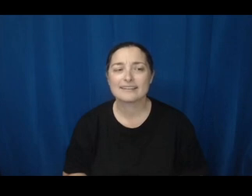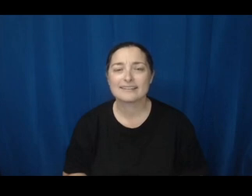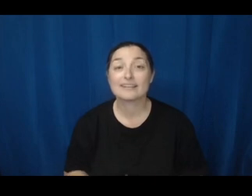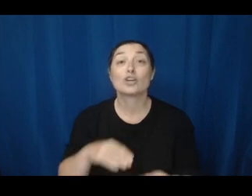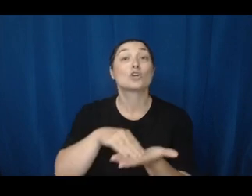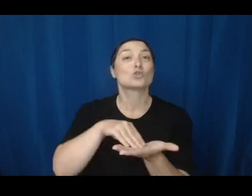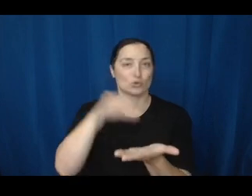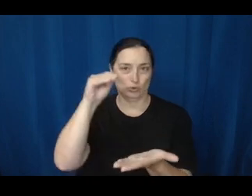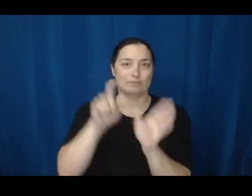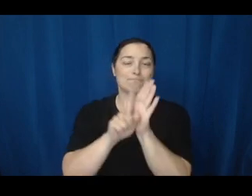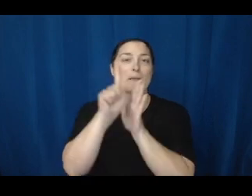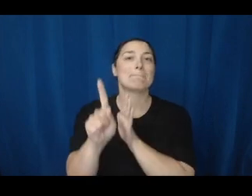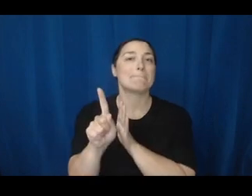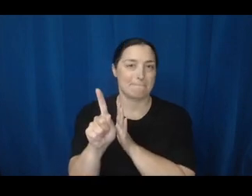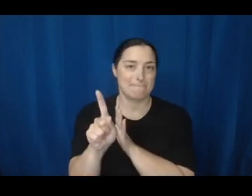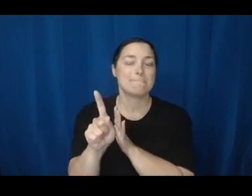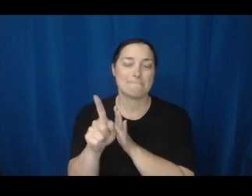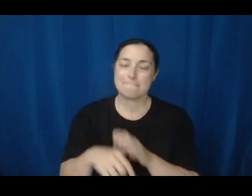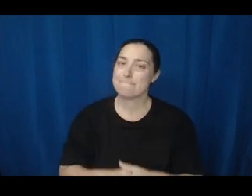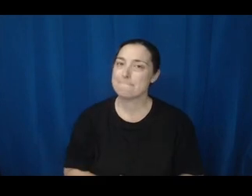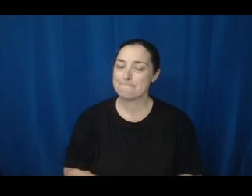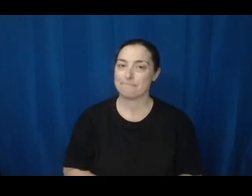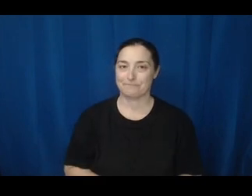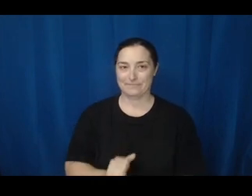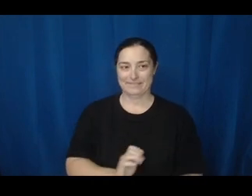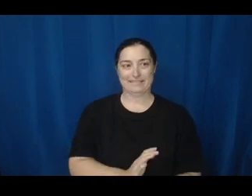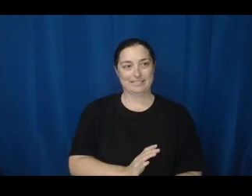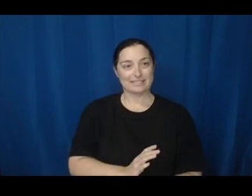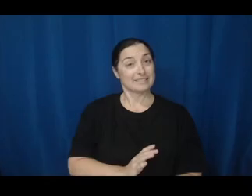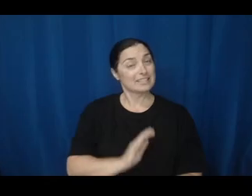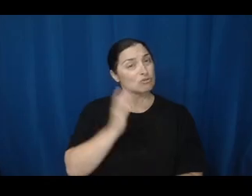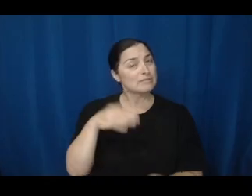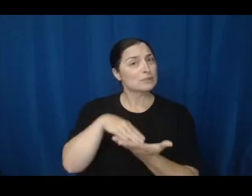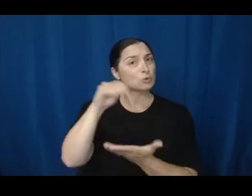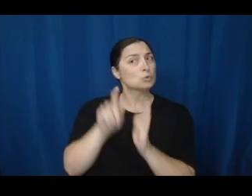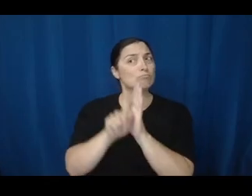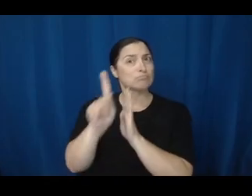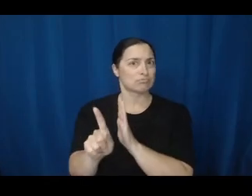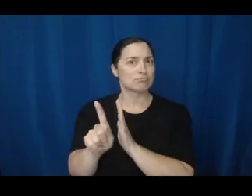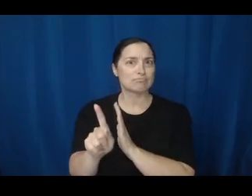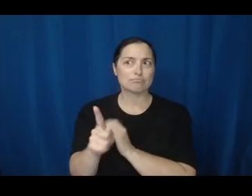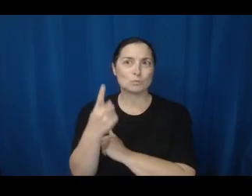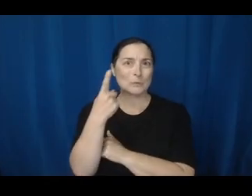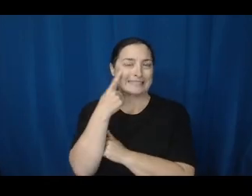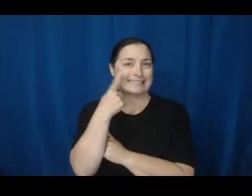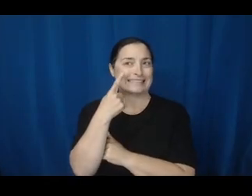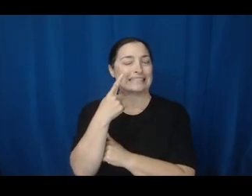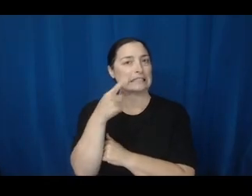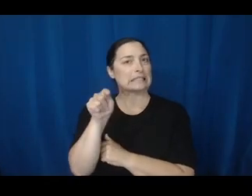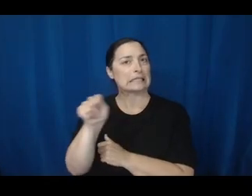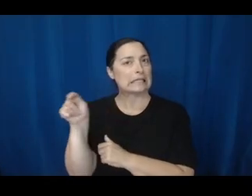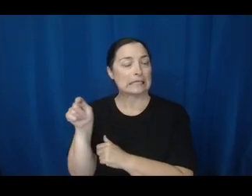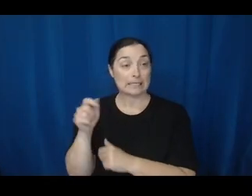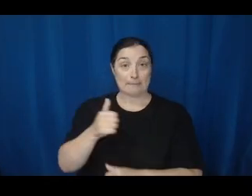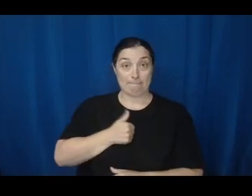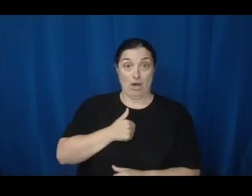Student voice. Yeah, it's actually interesting that the student voice is coming through in many of these places. But my concern,